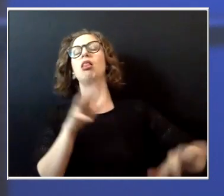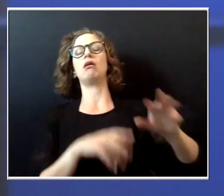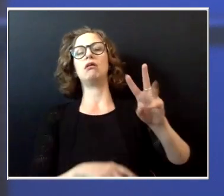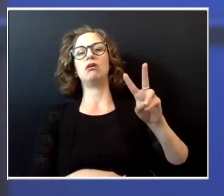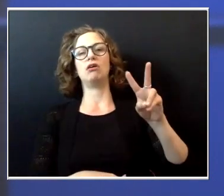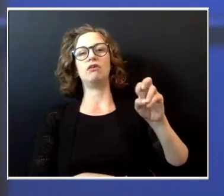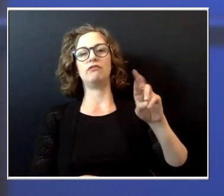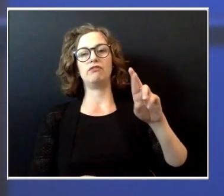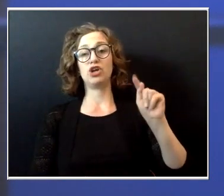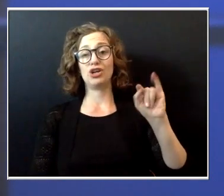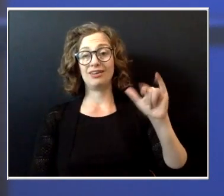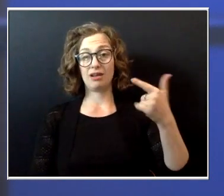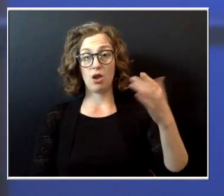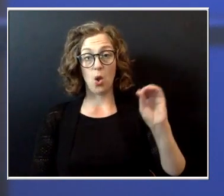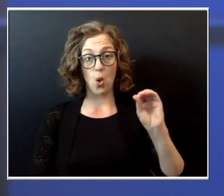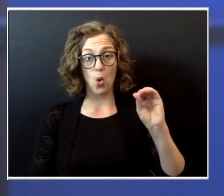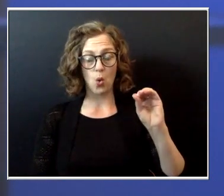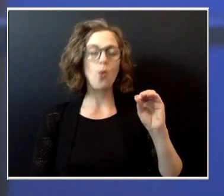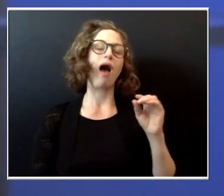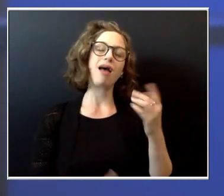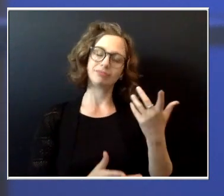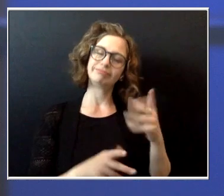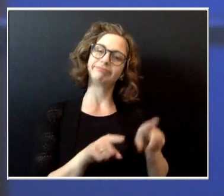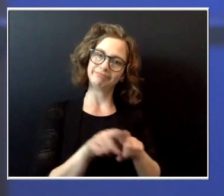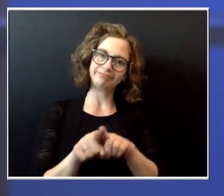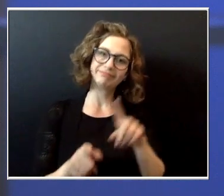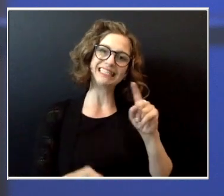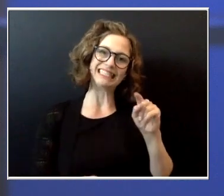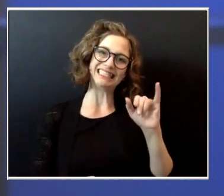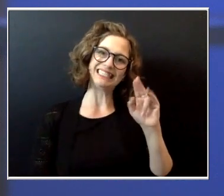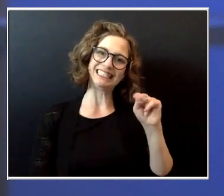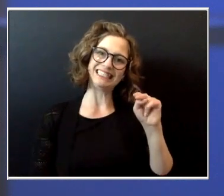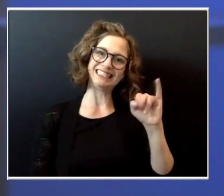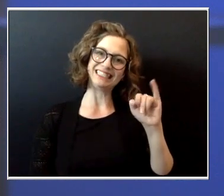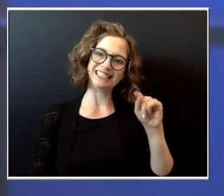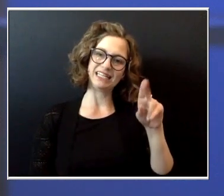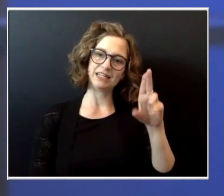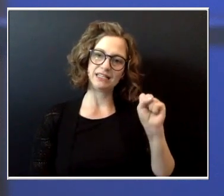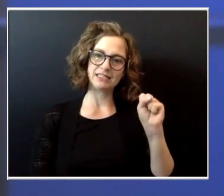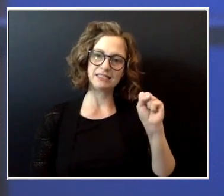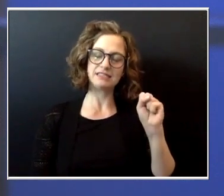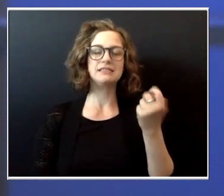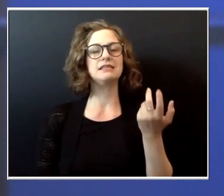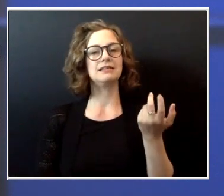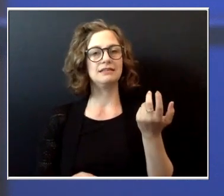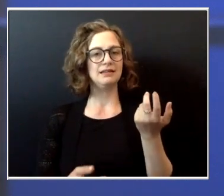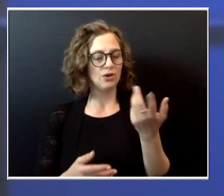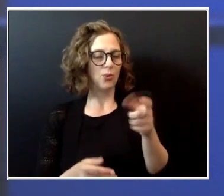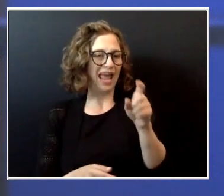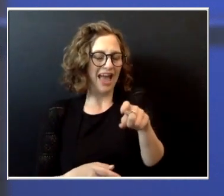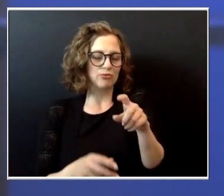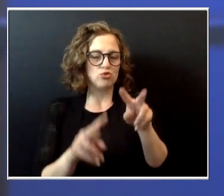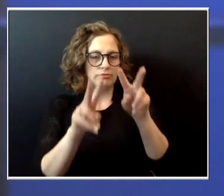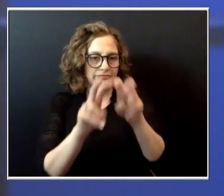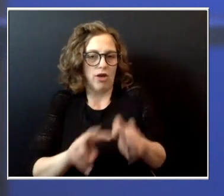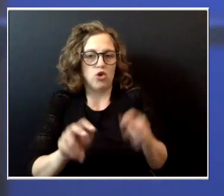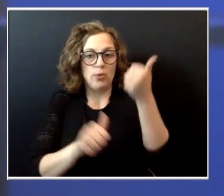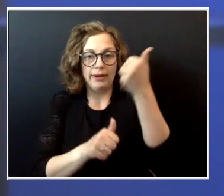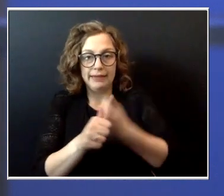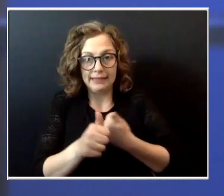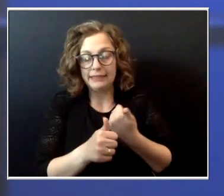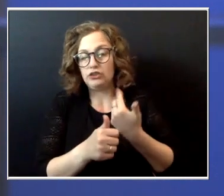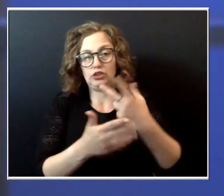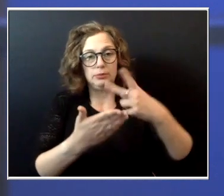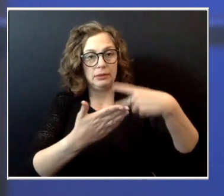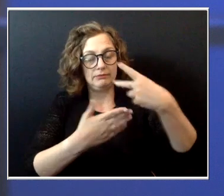well. At least patients need an initial evaluation to put them in the correct sort of grouping, whether it's an inner ear problem or